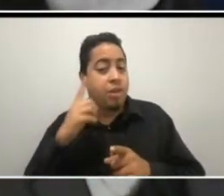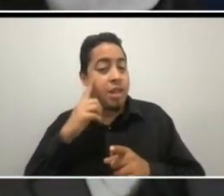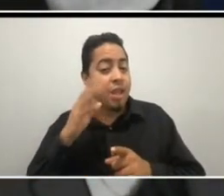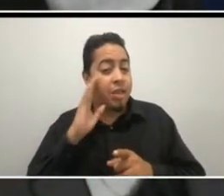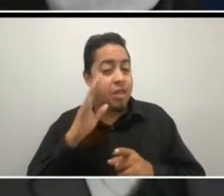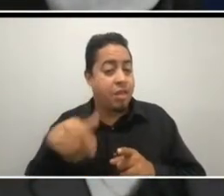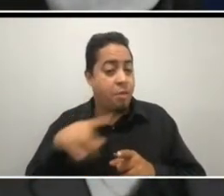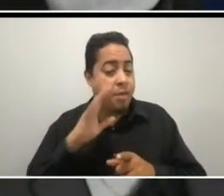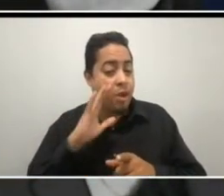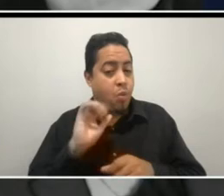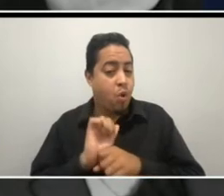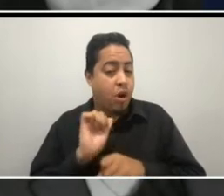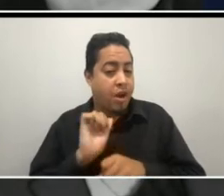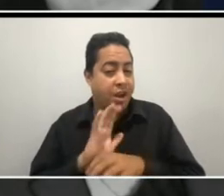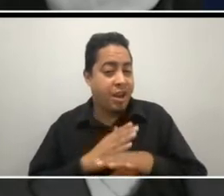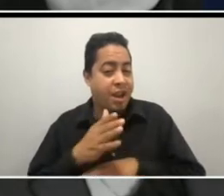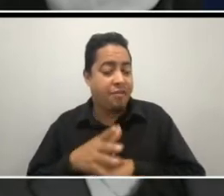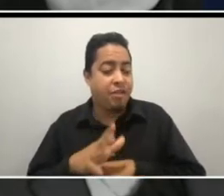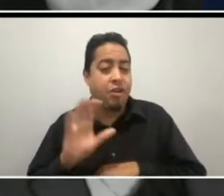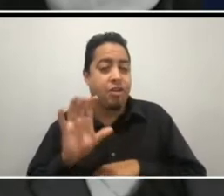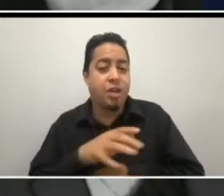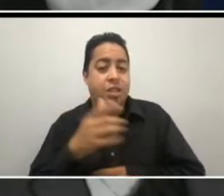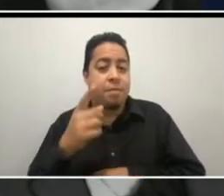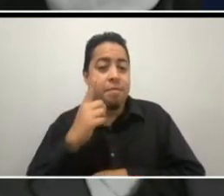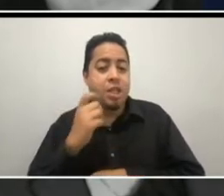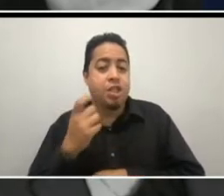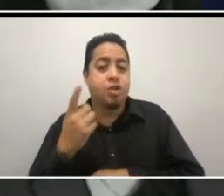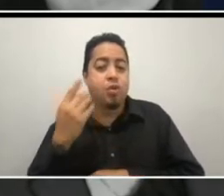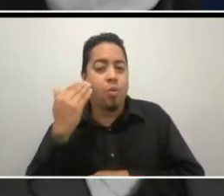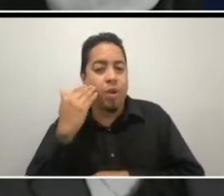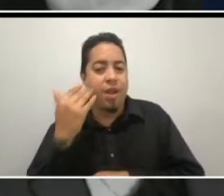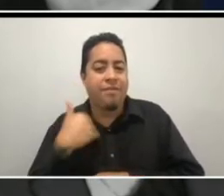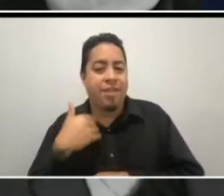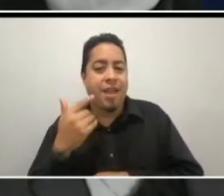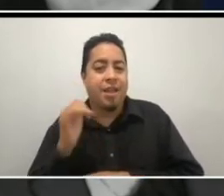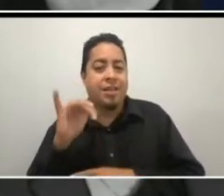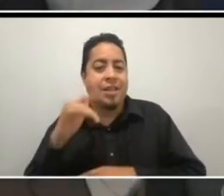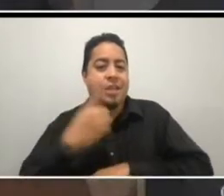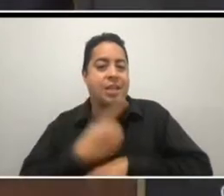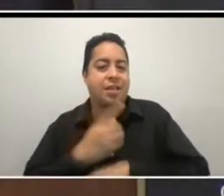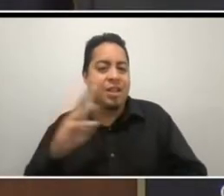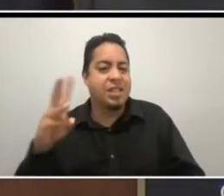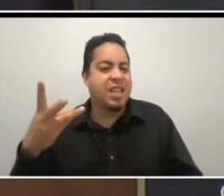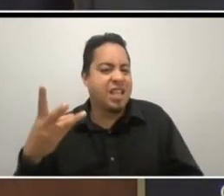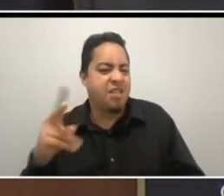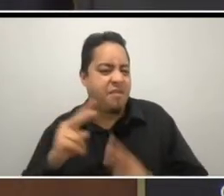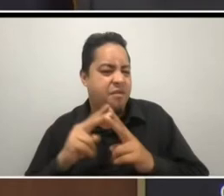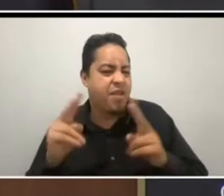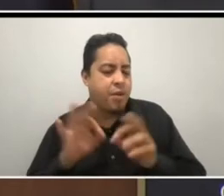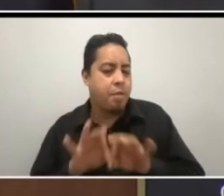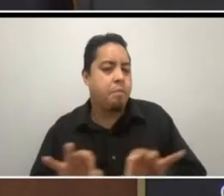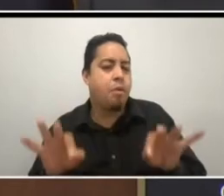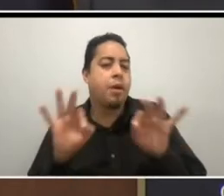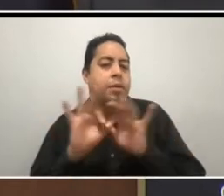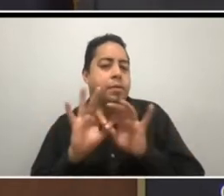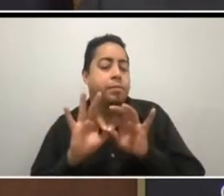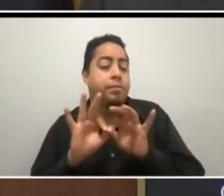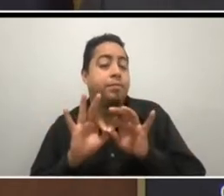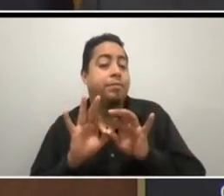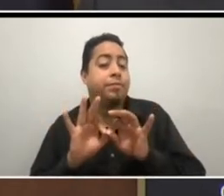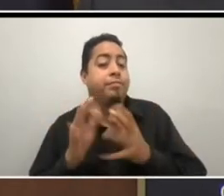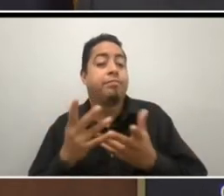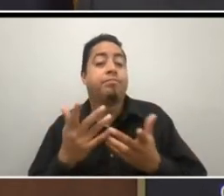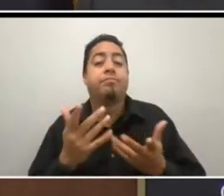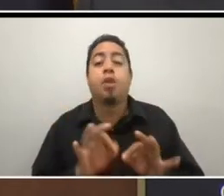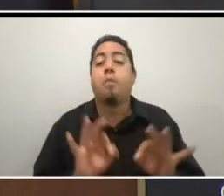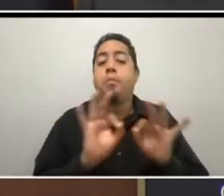it going fast? Because, you know, we have that date of the 6th, which is a very important date. That important date, of course, was the joint session